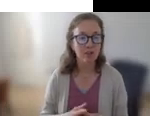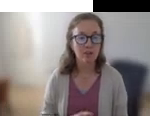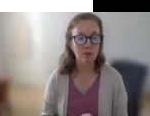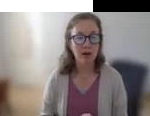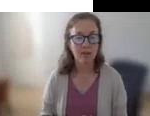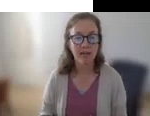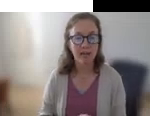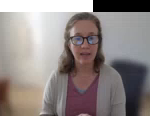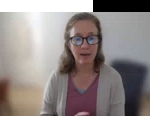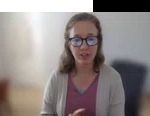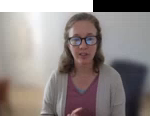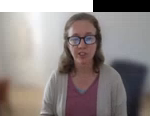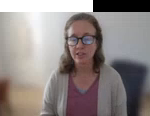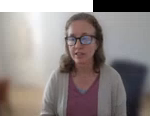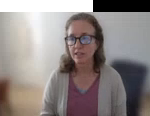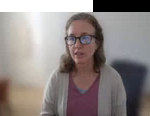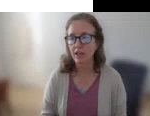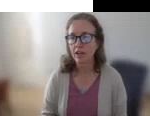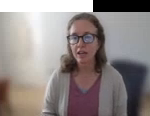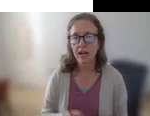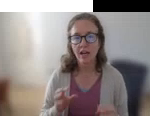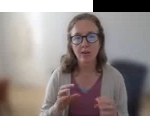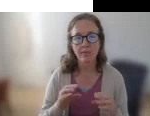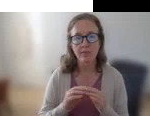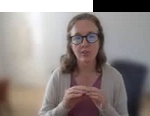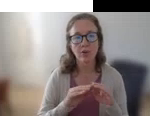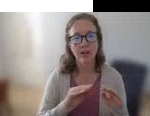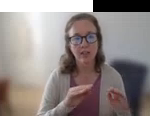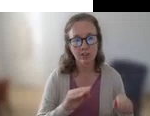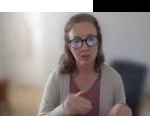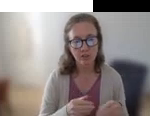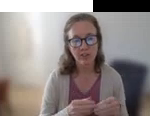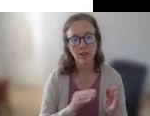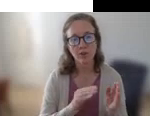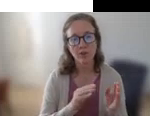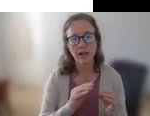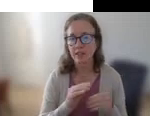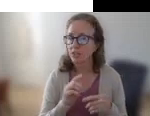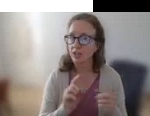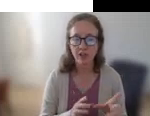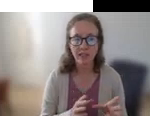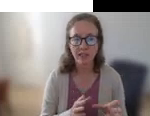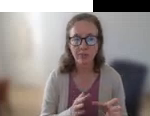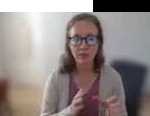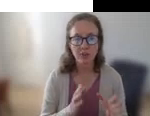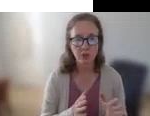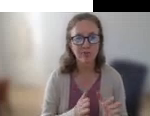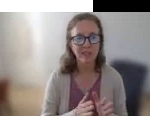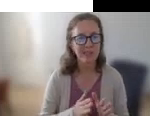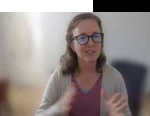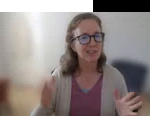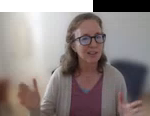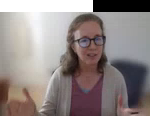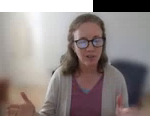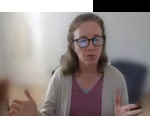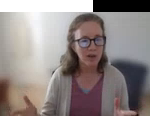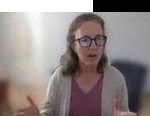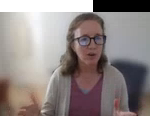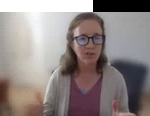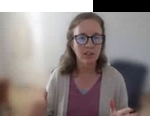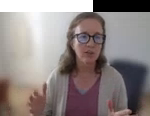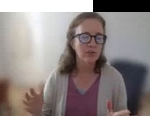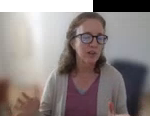to use the YouTube automatic captioning, which is listed there. So I do the video, I try to keep them short because